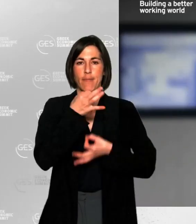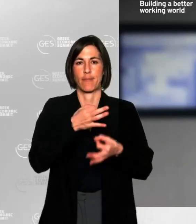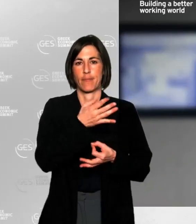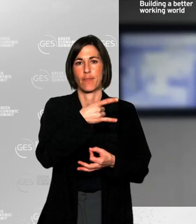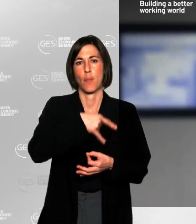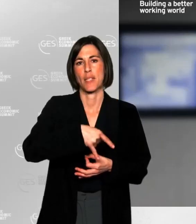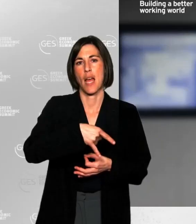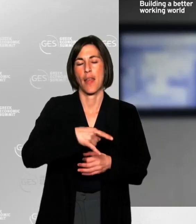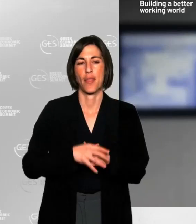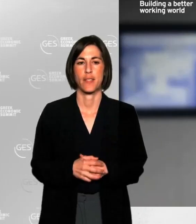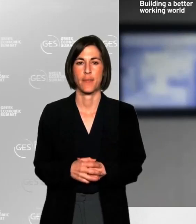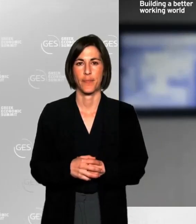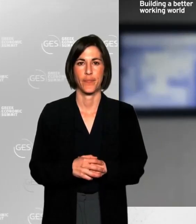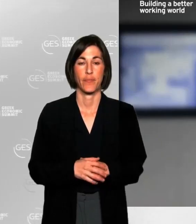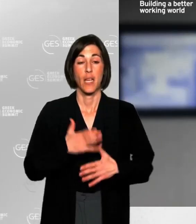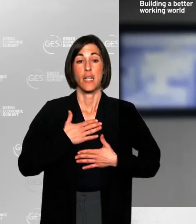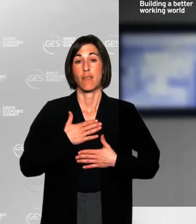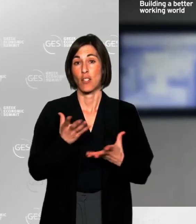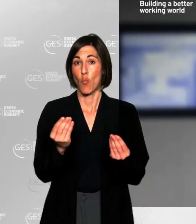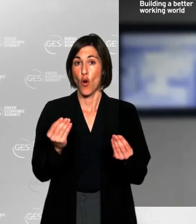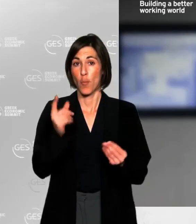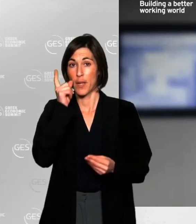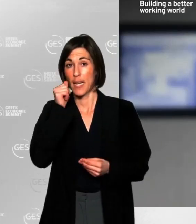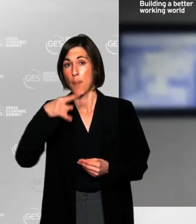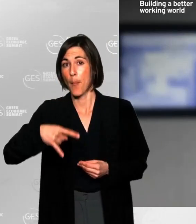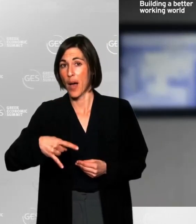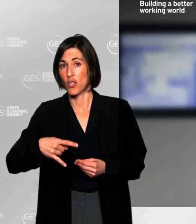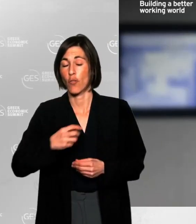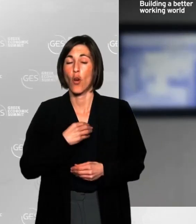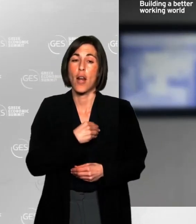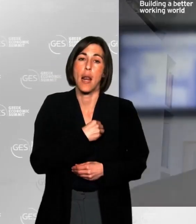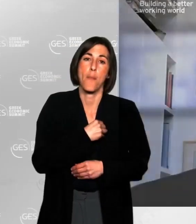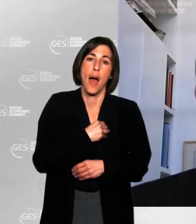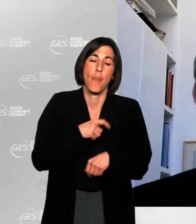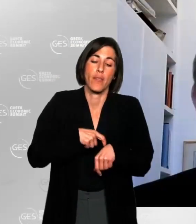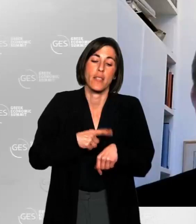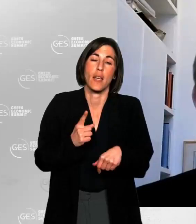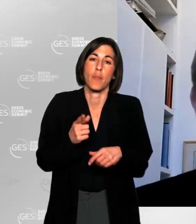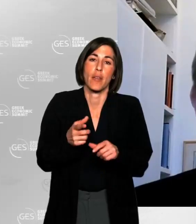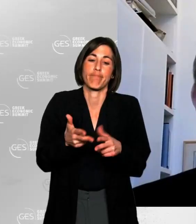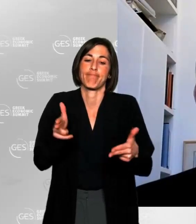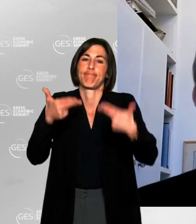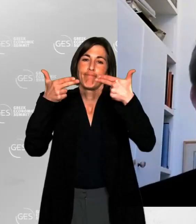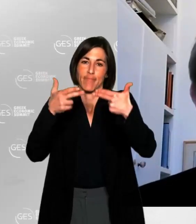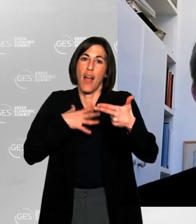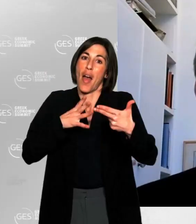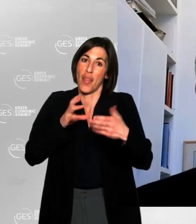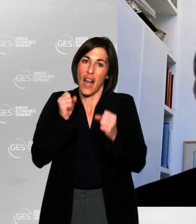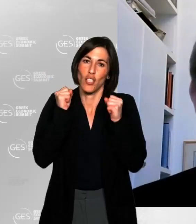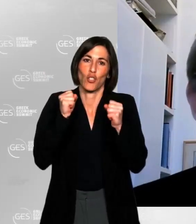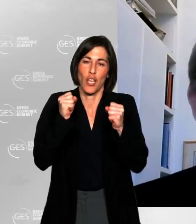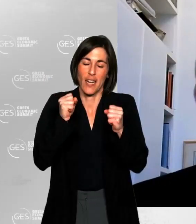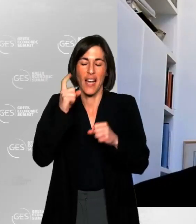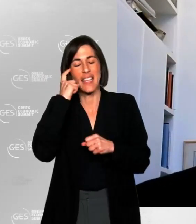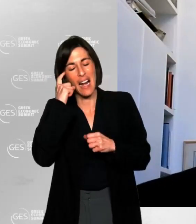Mr. Papazoglou. I'm sorry I cannot be there with you. I'm sure you understand the reasons of these travel restrictions that we